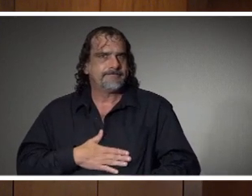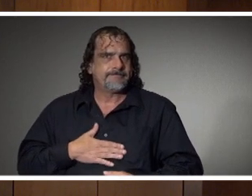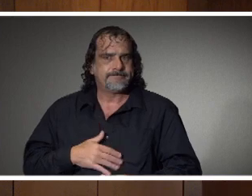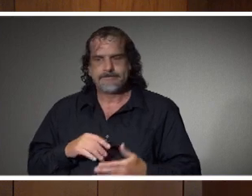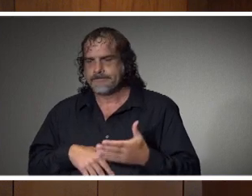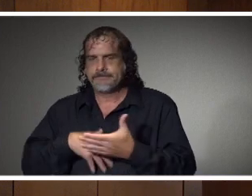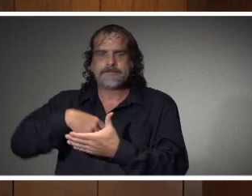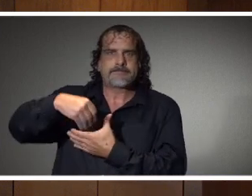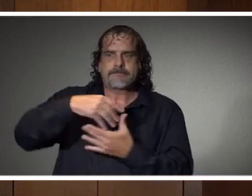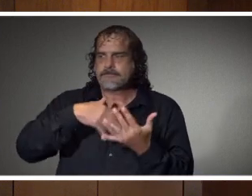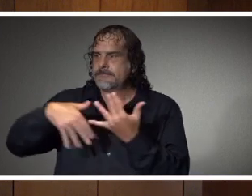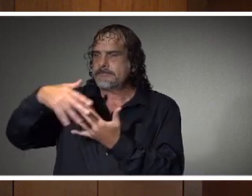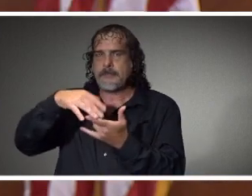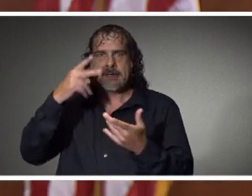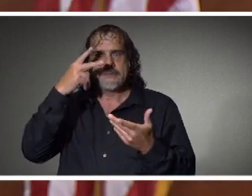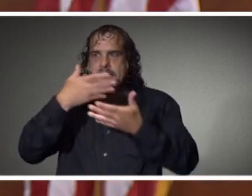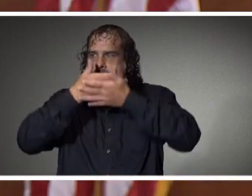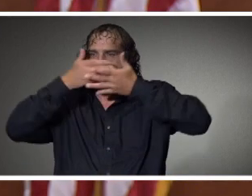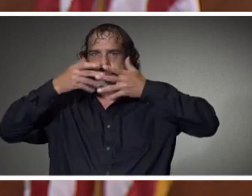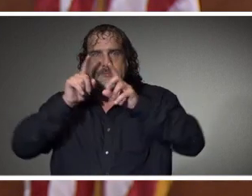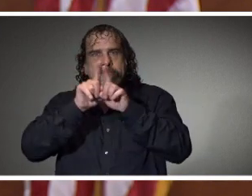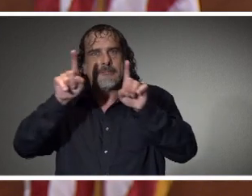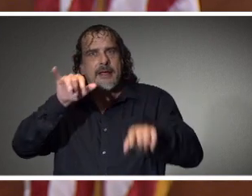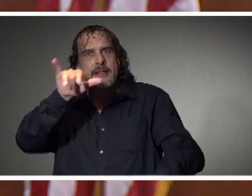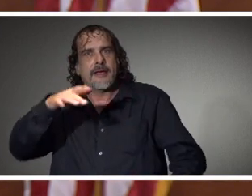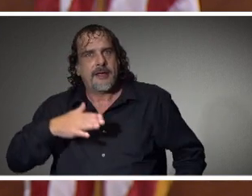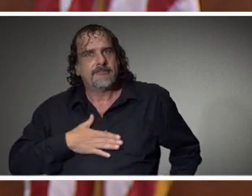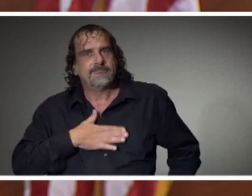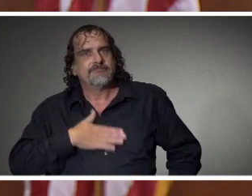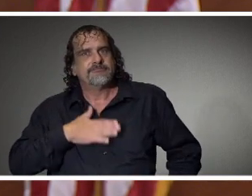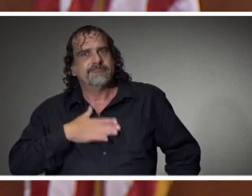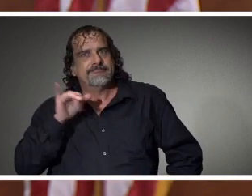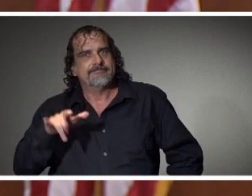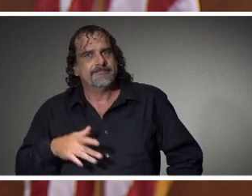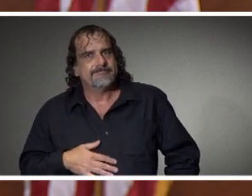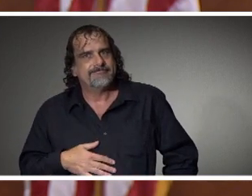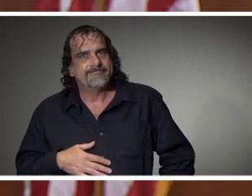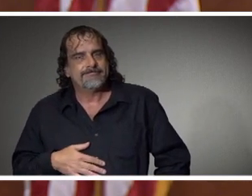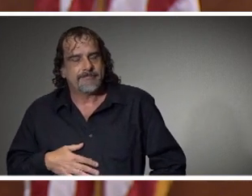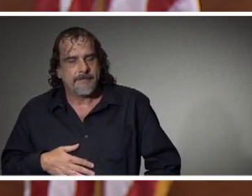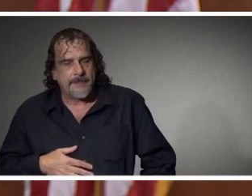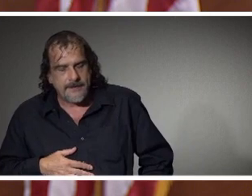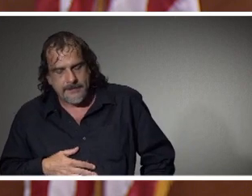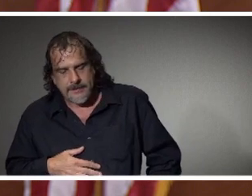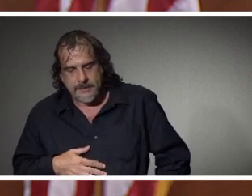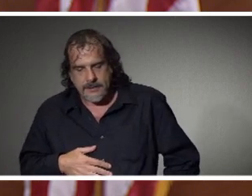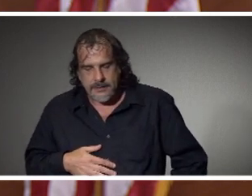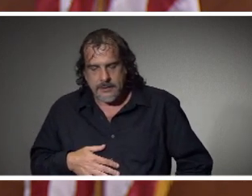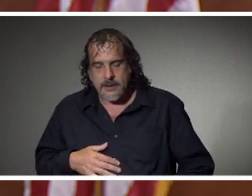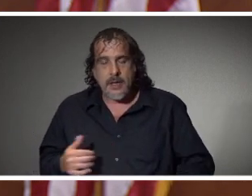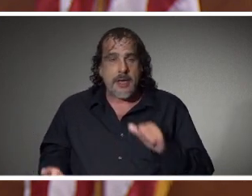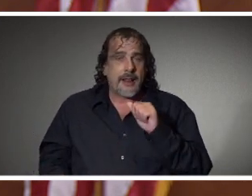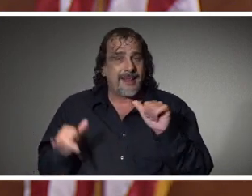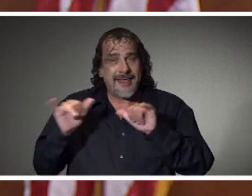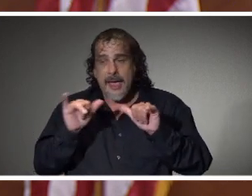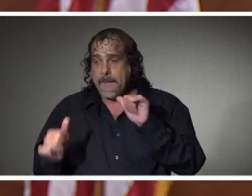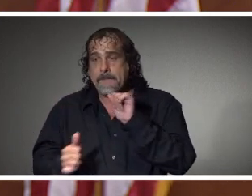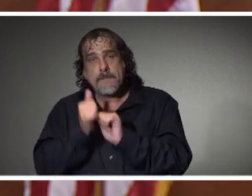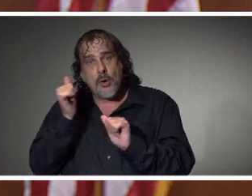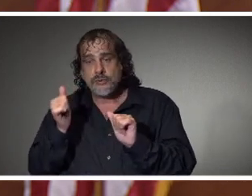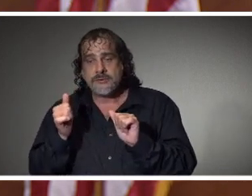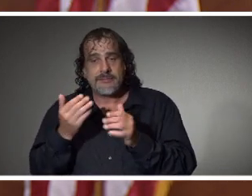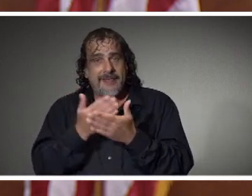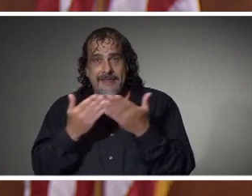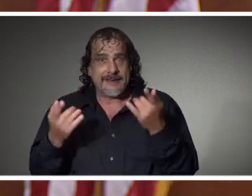out and about and see that. I think that most things in society that are going on right